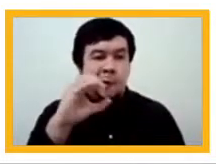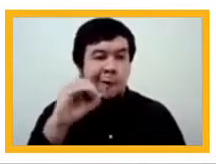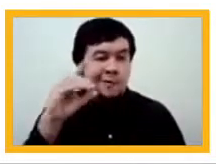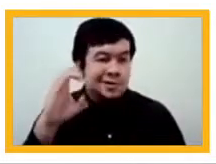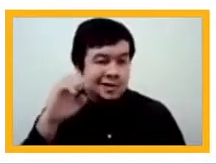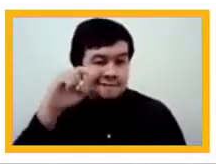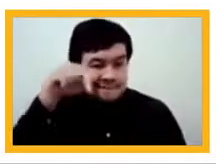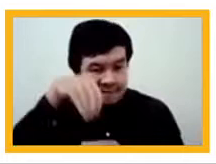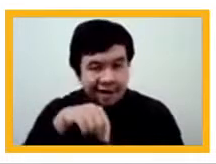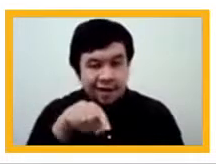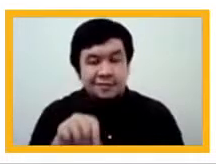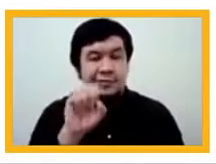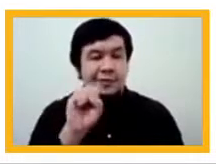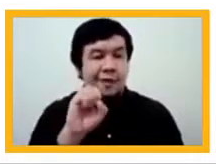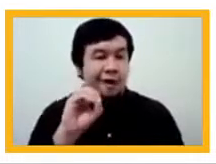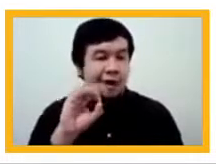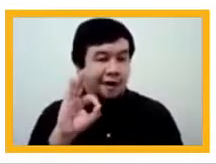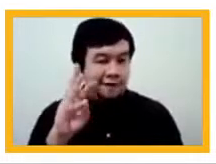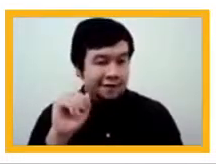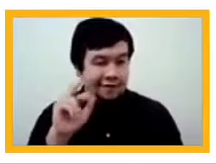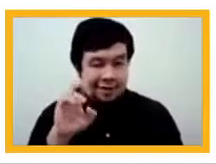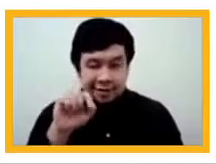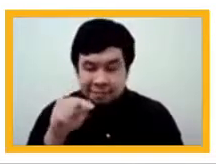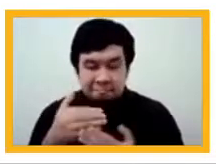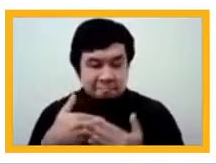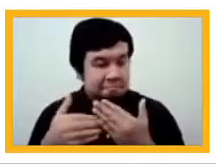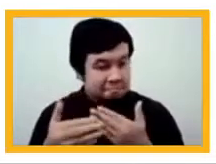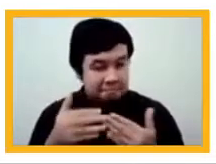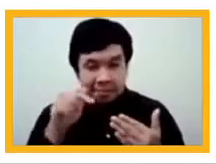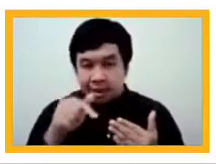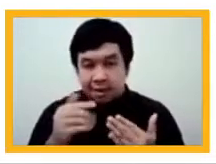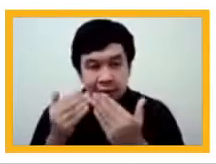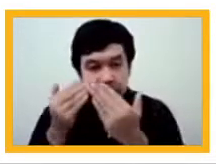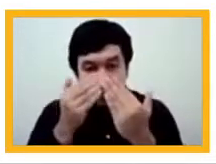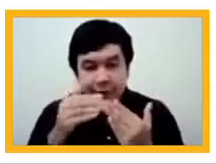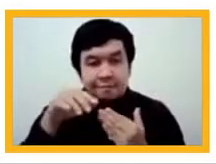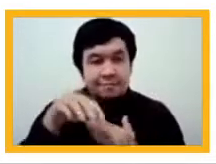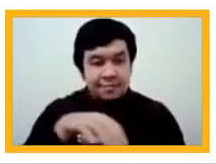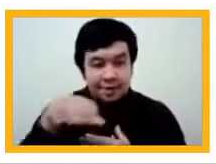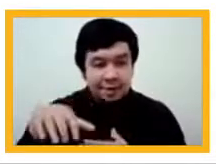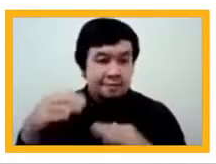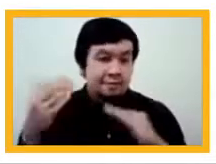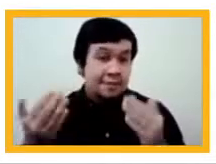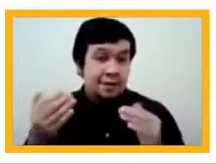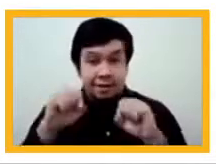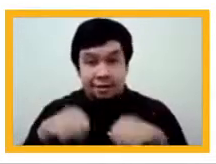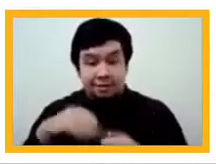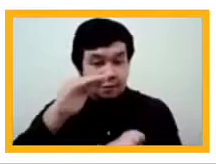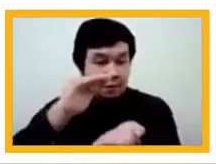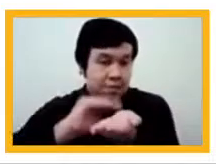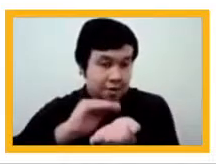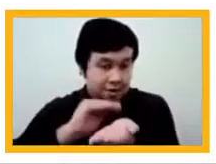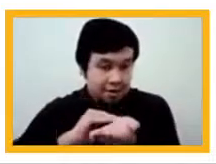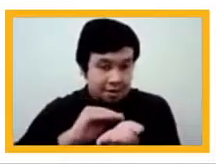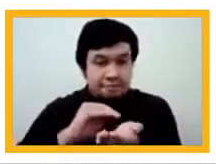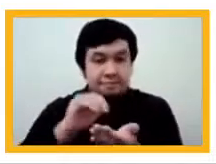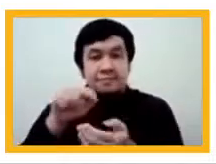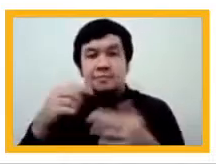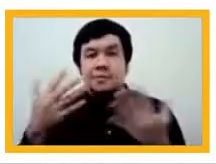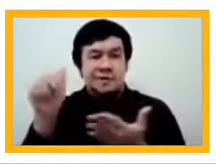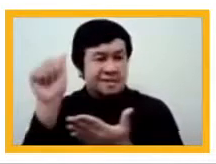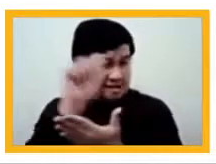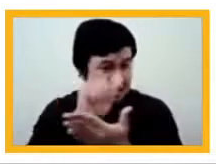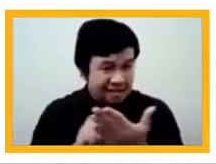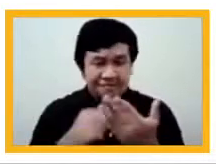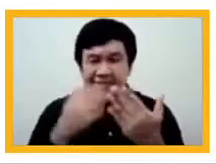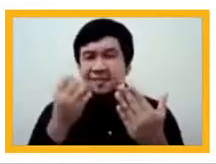including medical school or art school, every student in our university, around